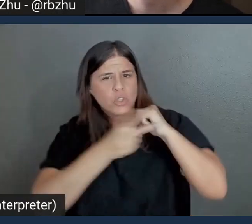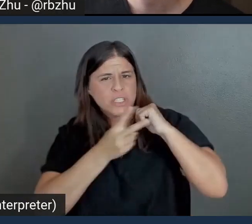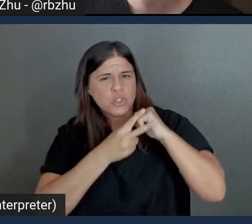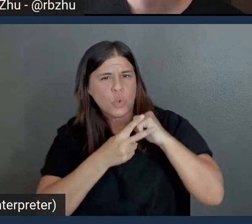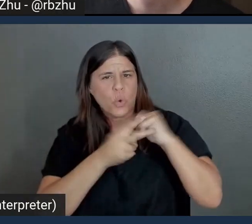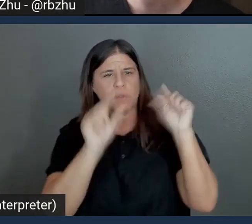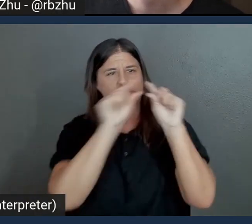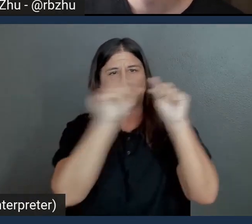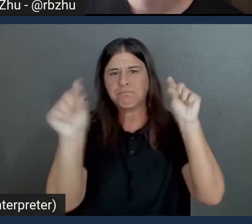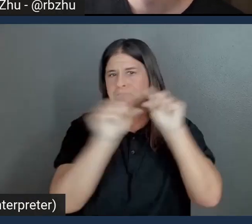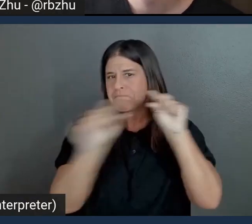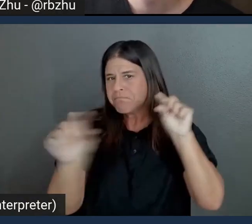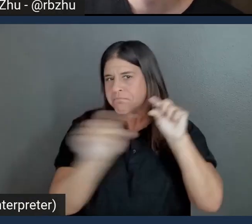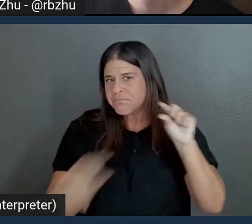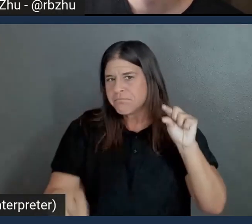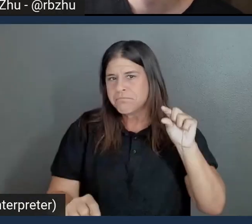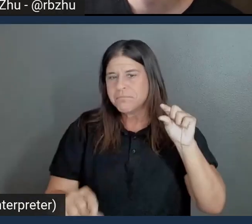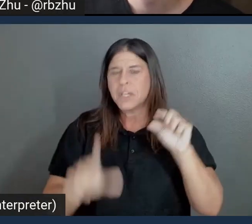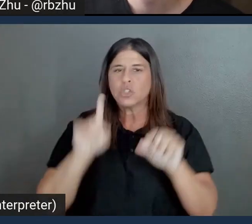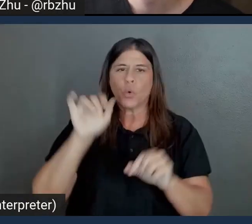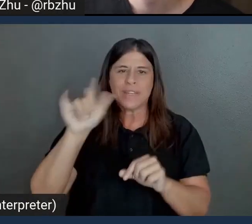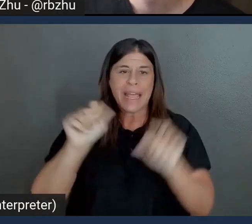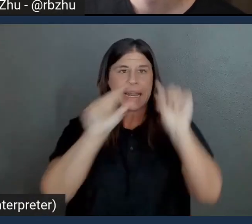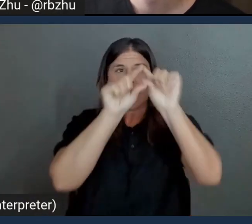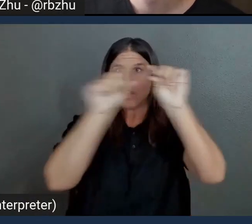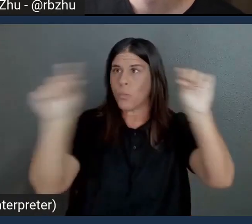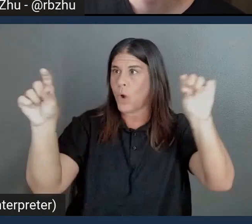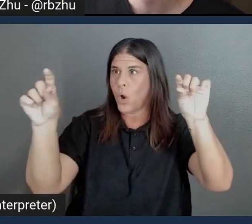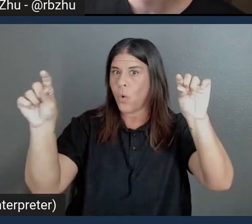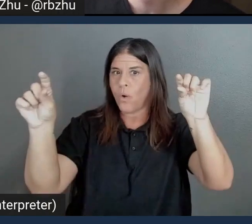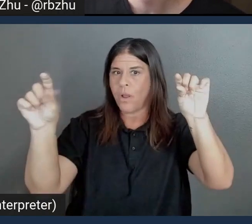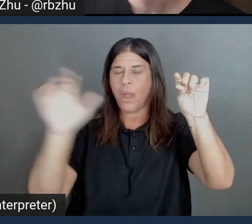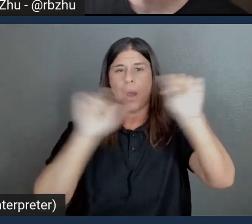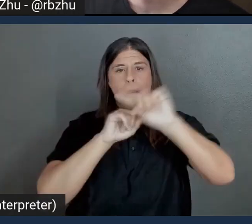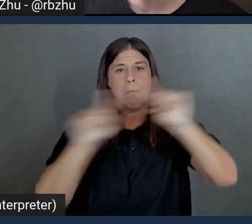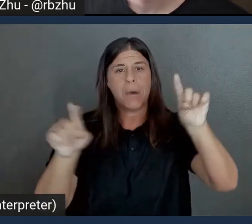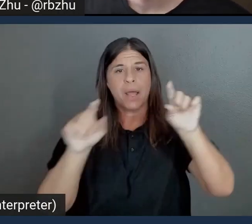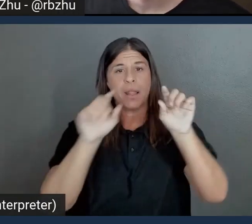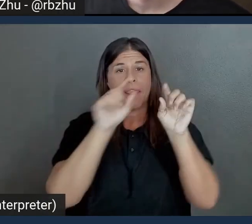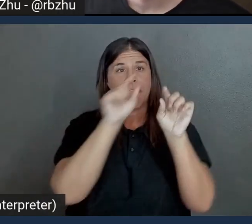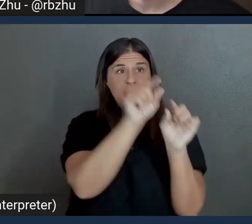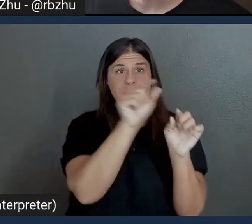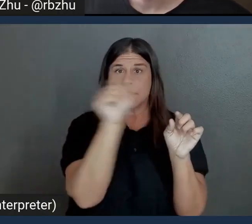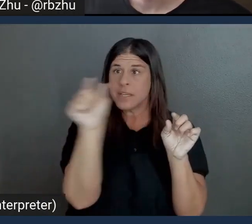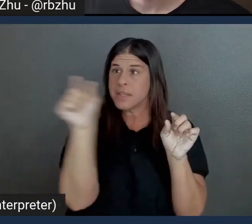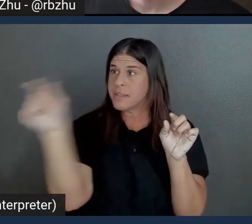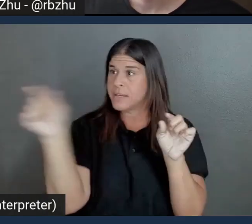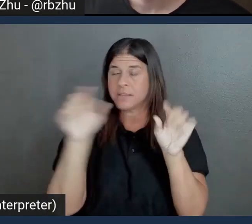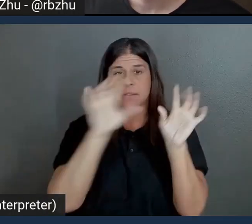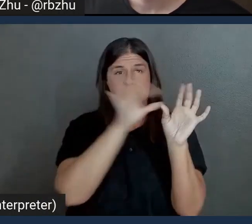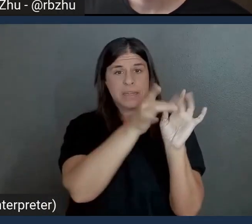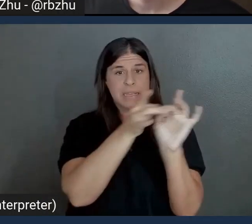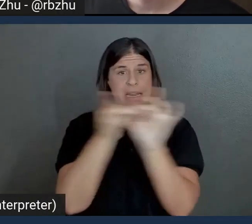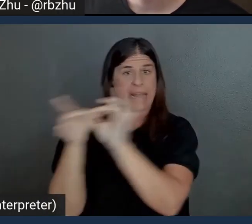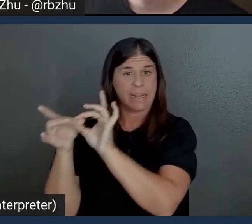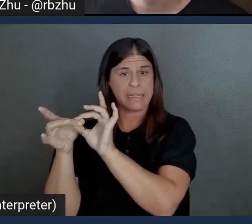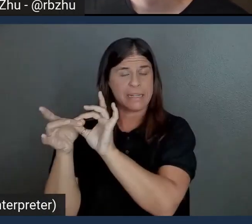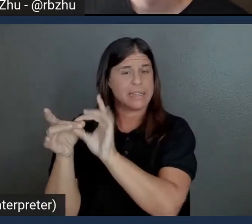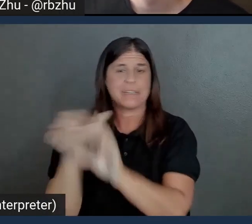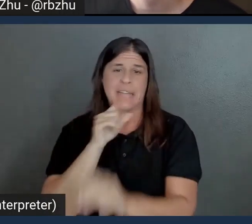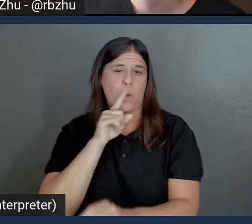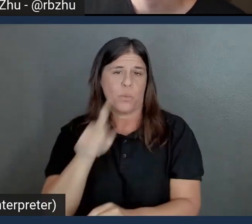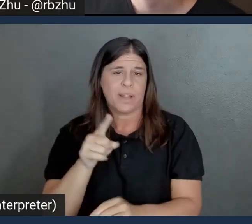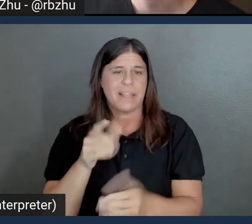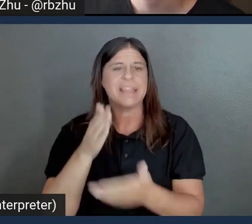have connections between data within a row, but they're not necessarily connected across, large groups of items. You have something